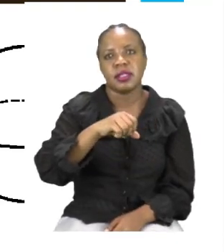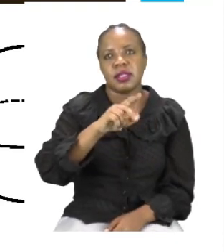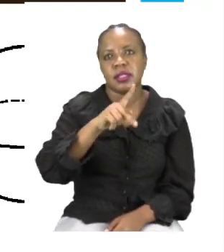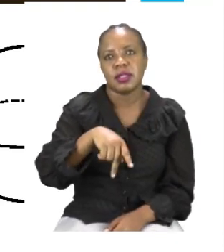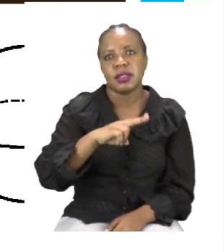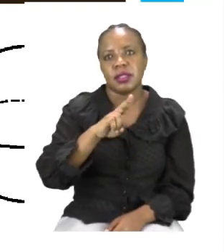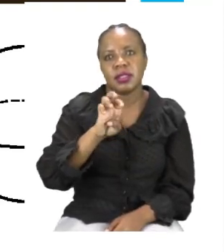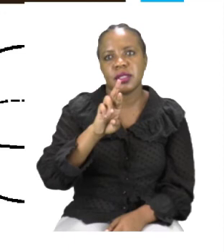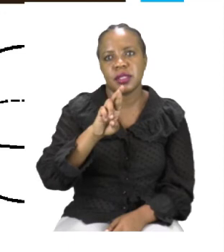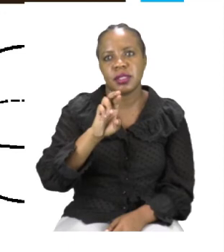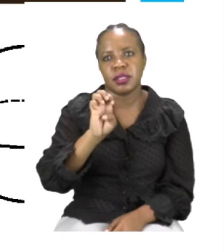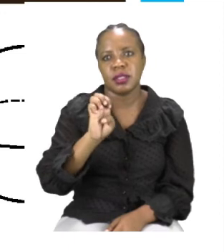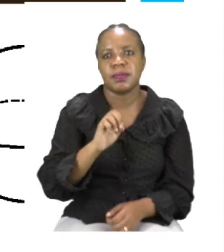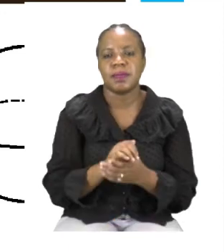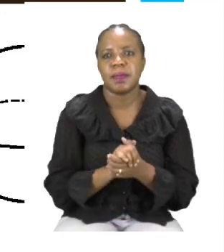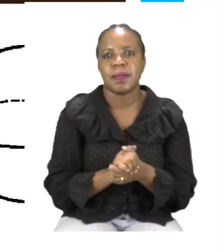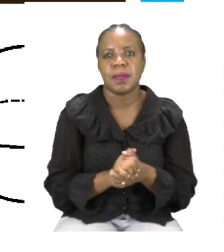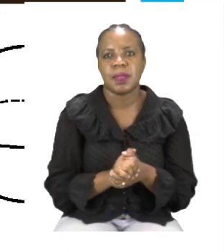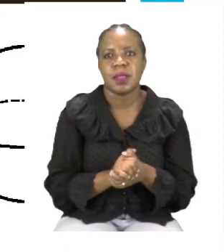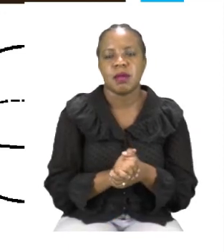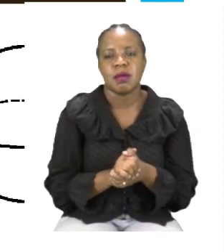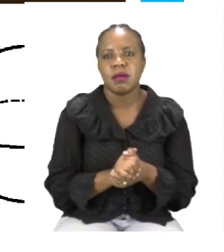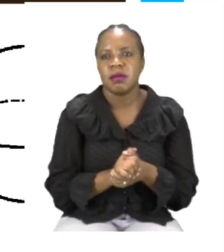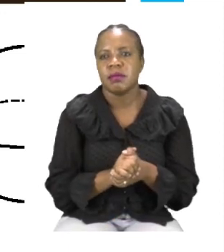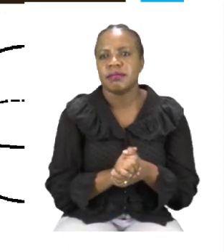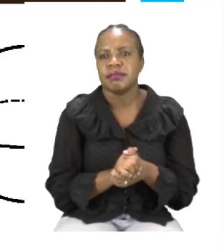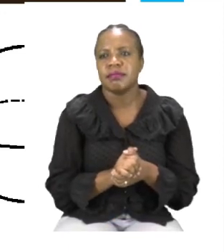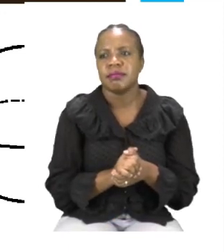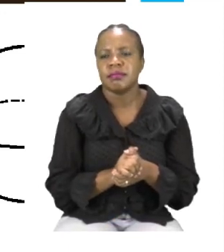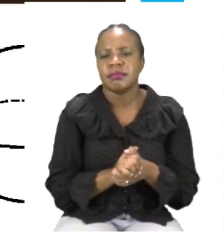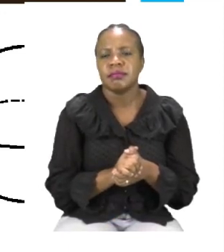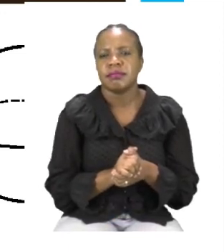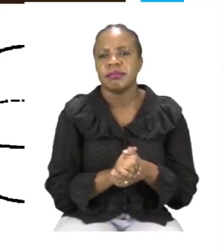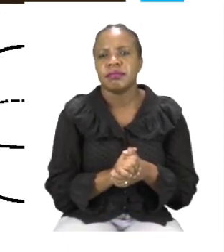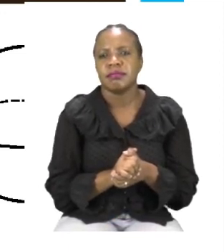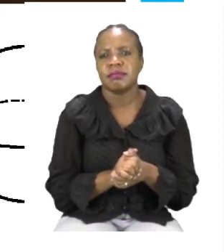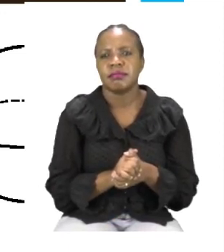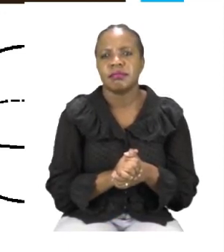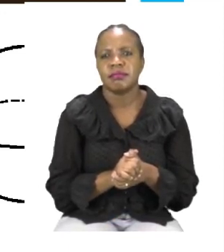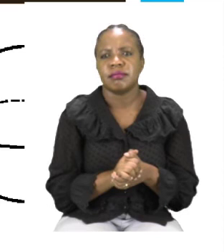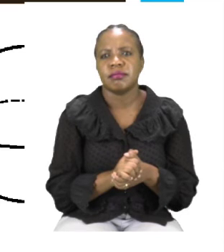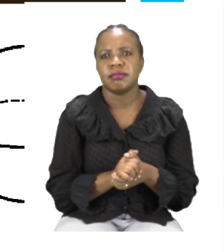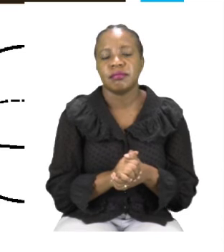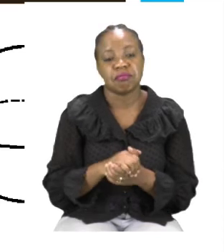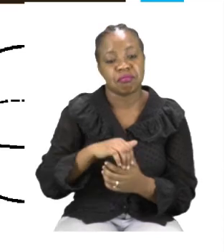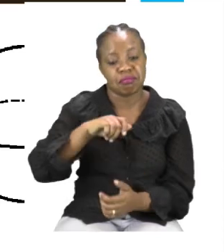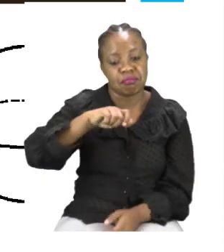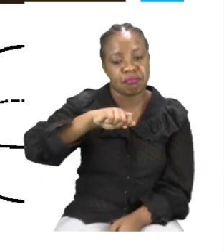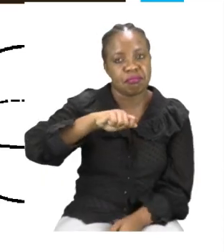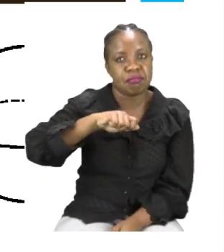of a sphere. The other thing that is in the shape of a sphere is a